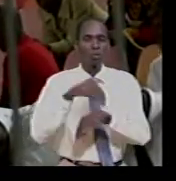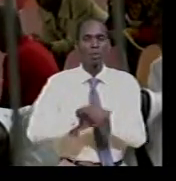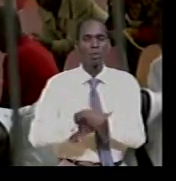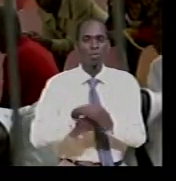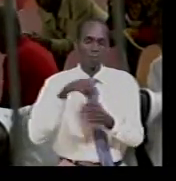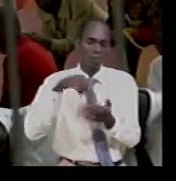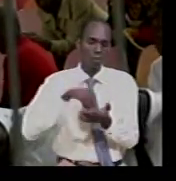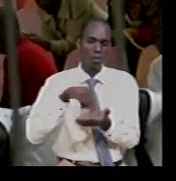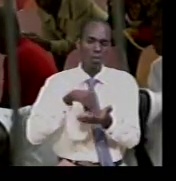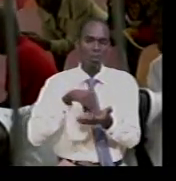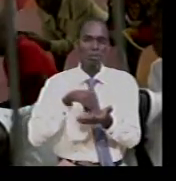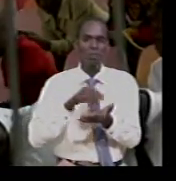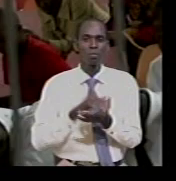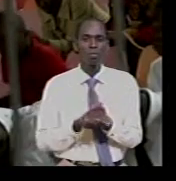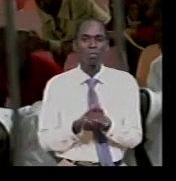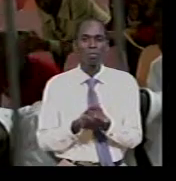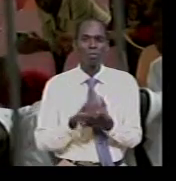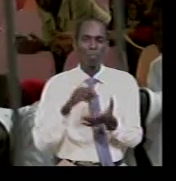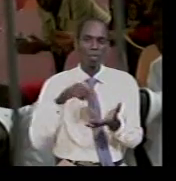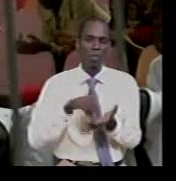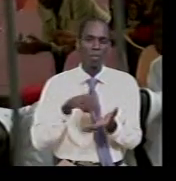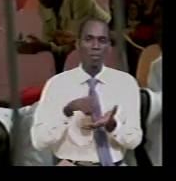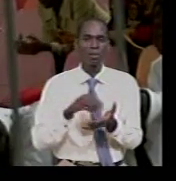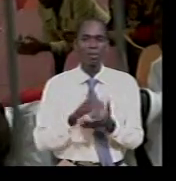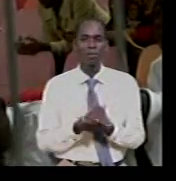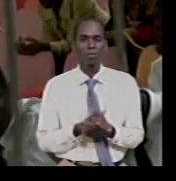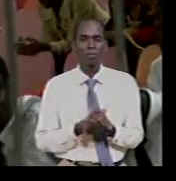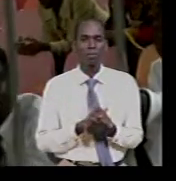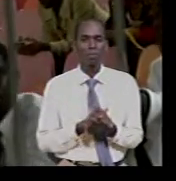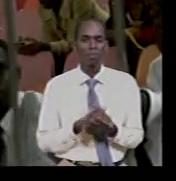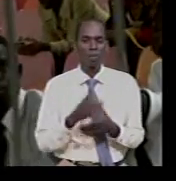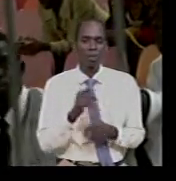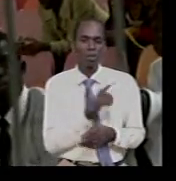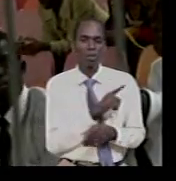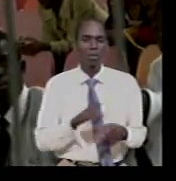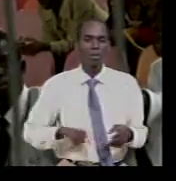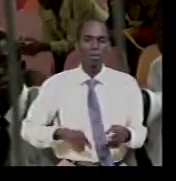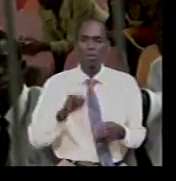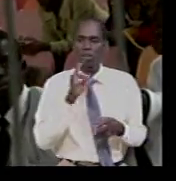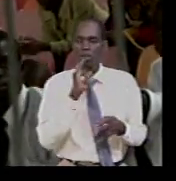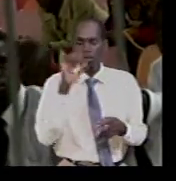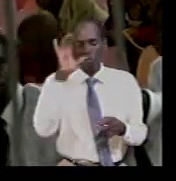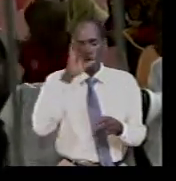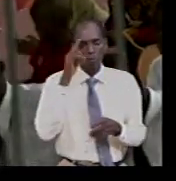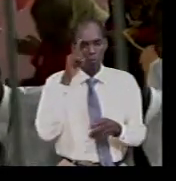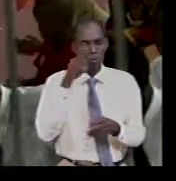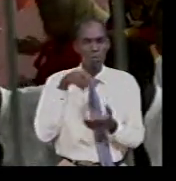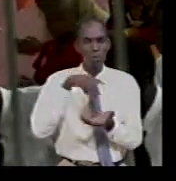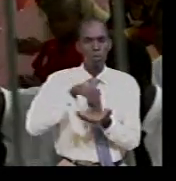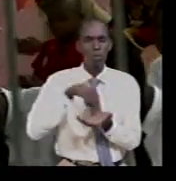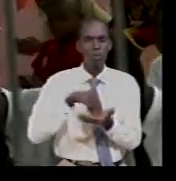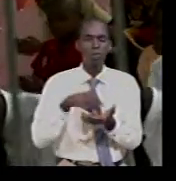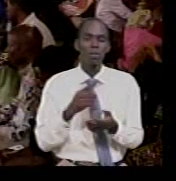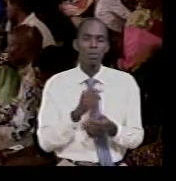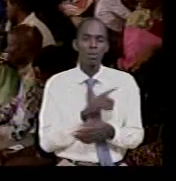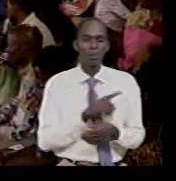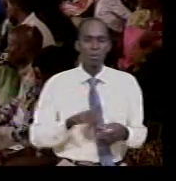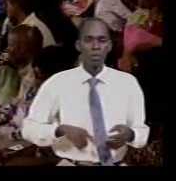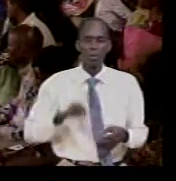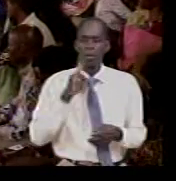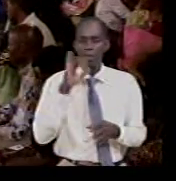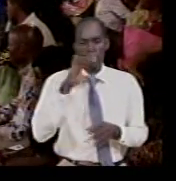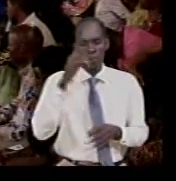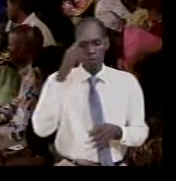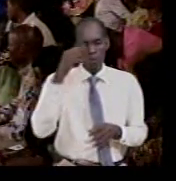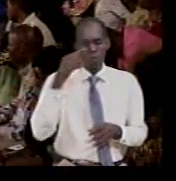The Lord is looking for you. He wants to change your life, change your heart, change your destiny. As you rise up, tell the Lord,